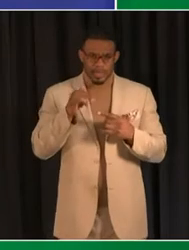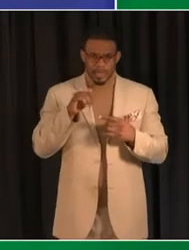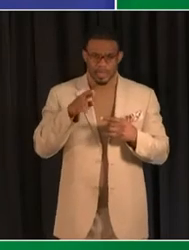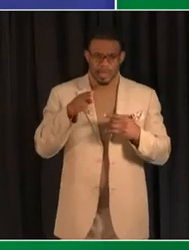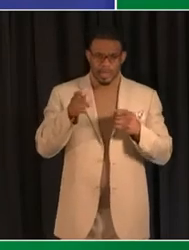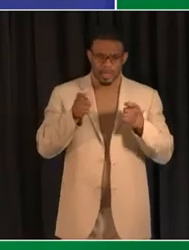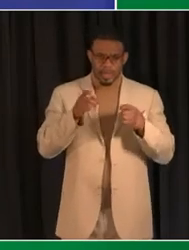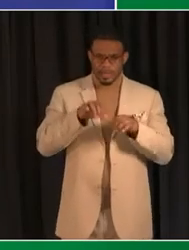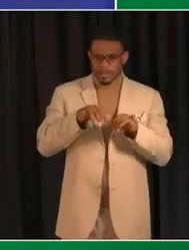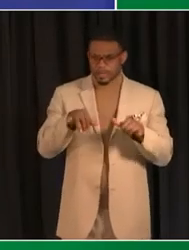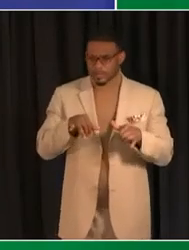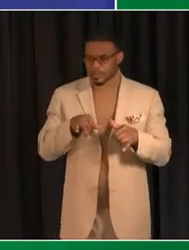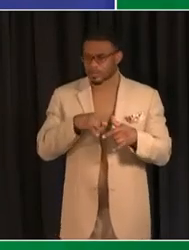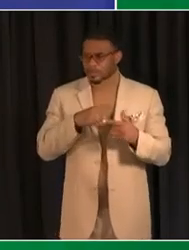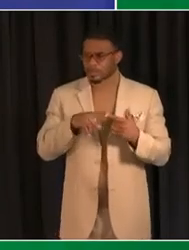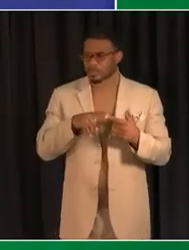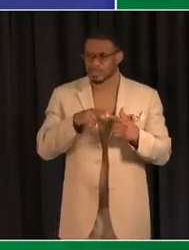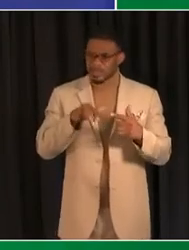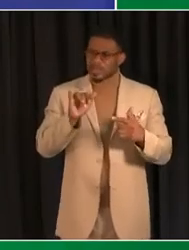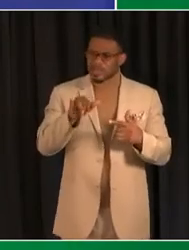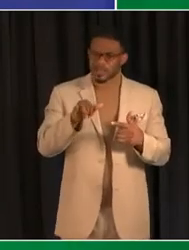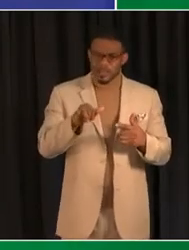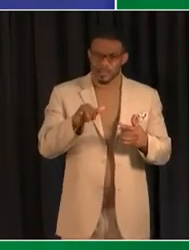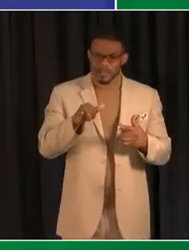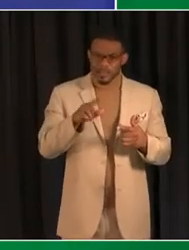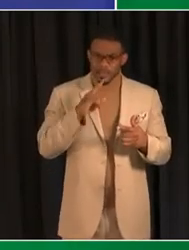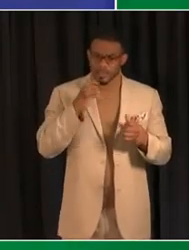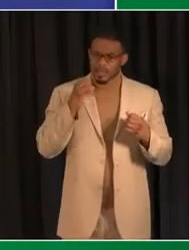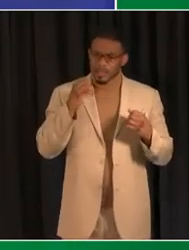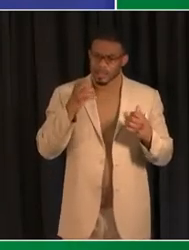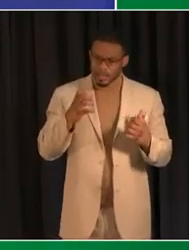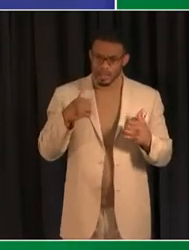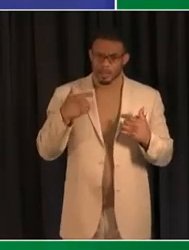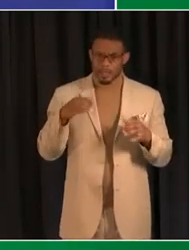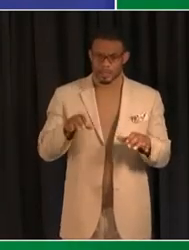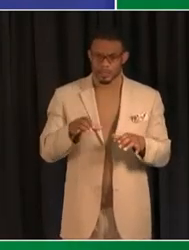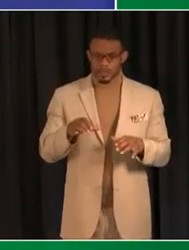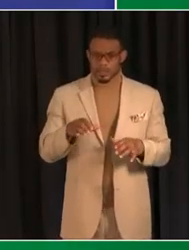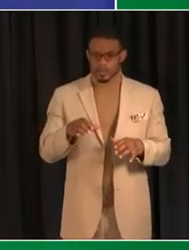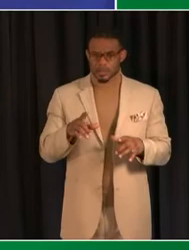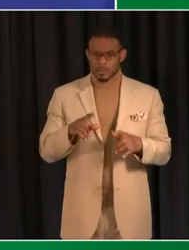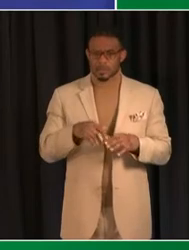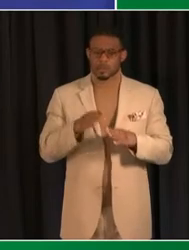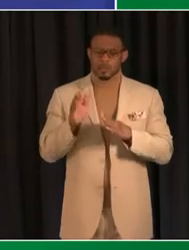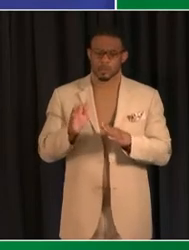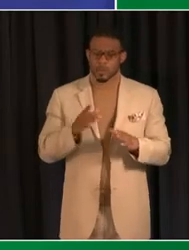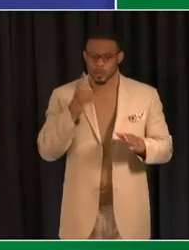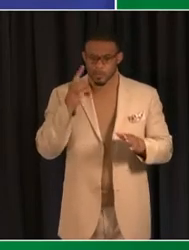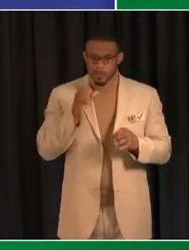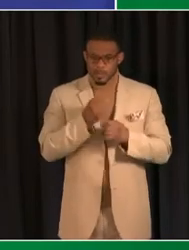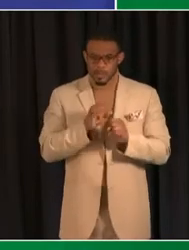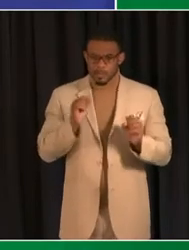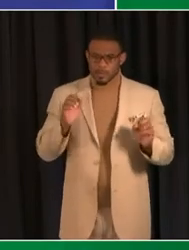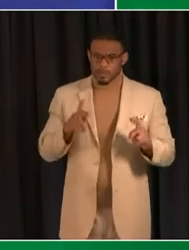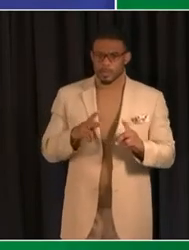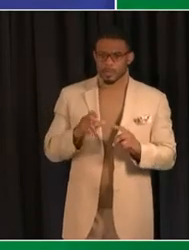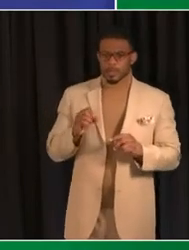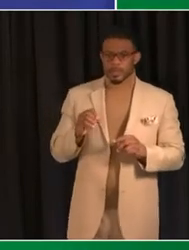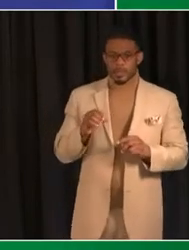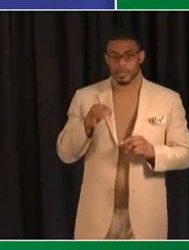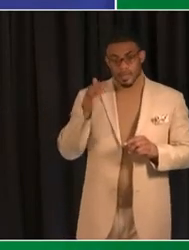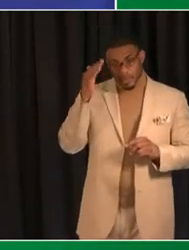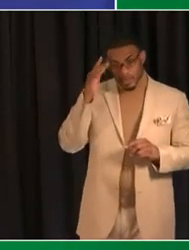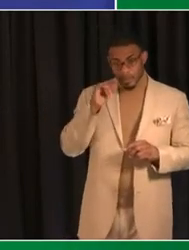rethinking their air handling systems and things like that. I mean, a lot has been done to prepare for a safe